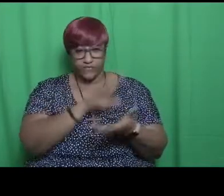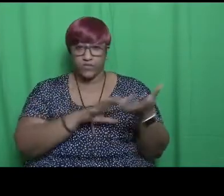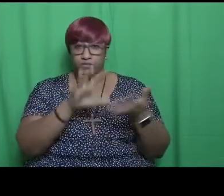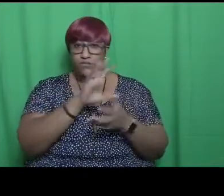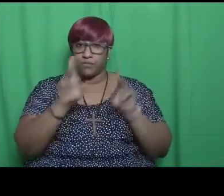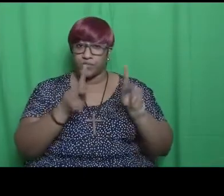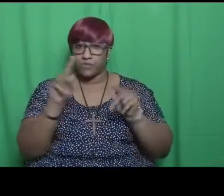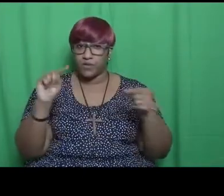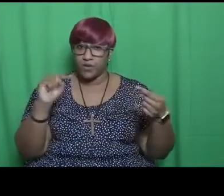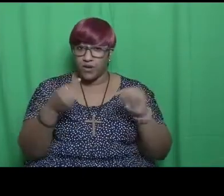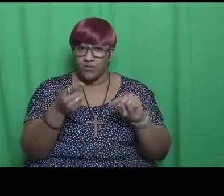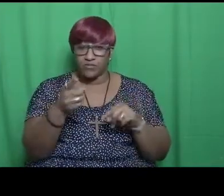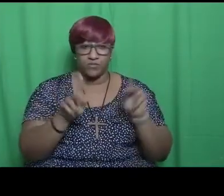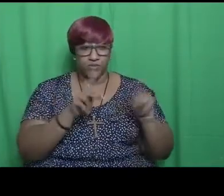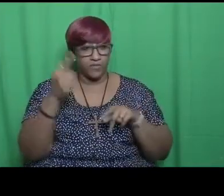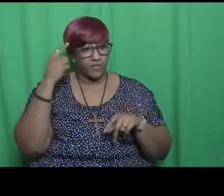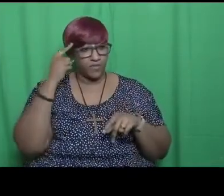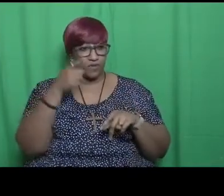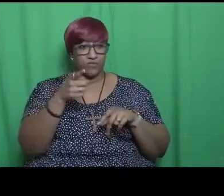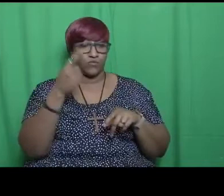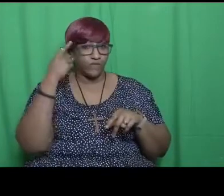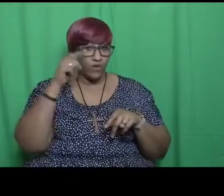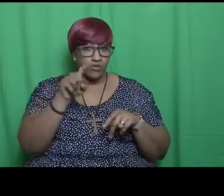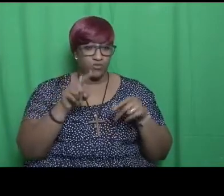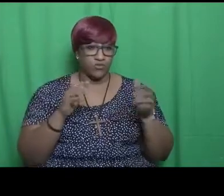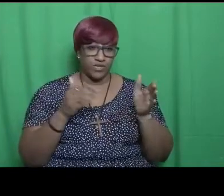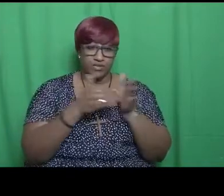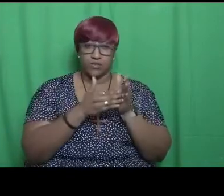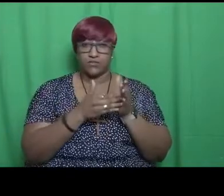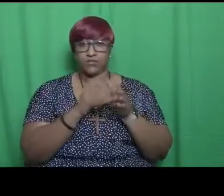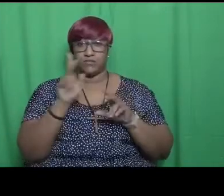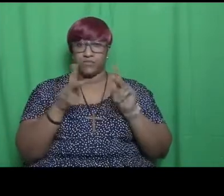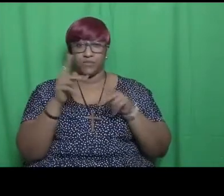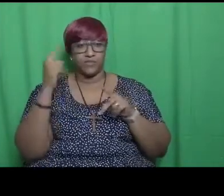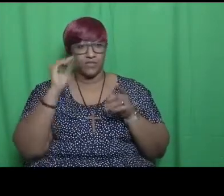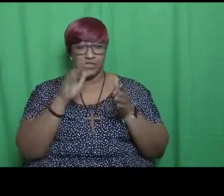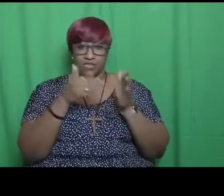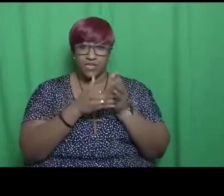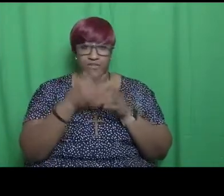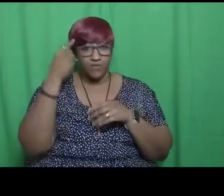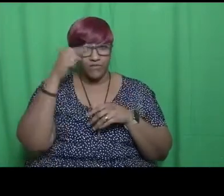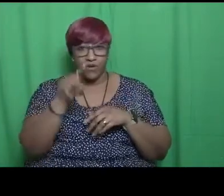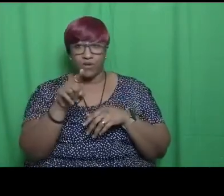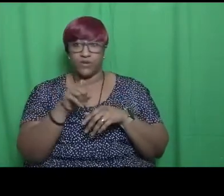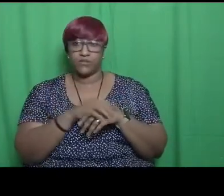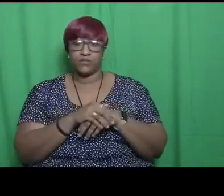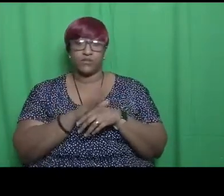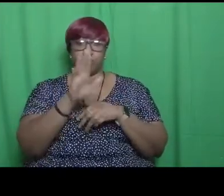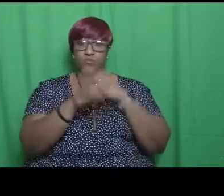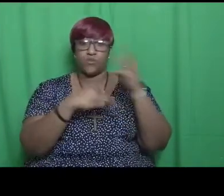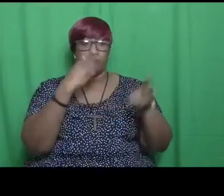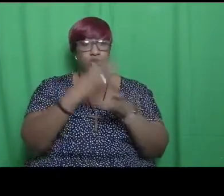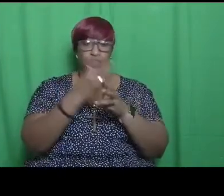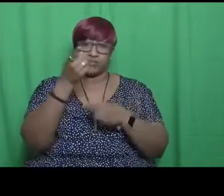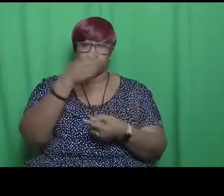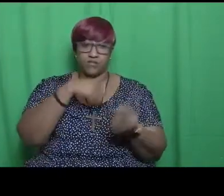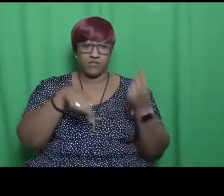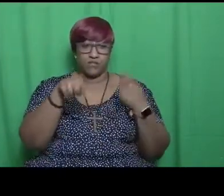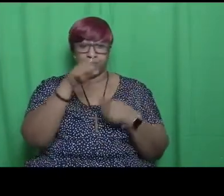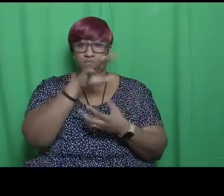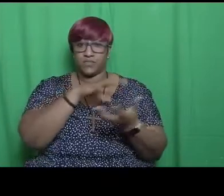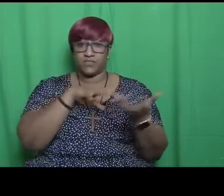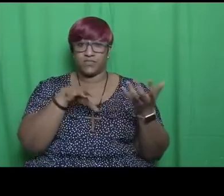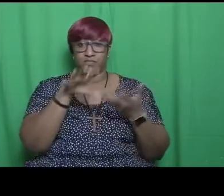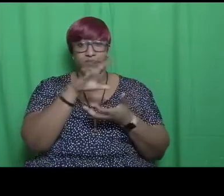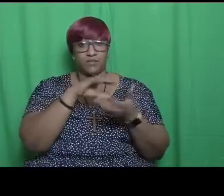have hurt you, the folk you thought were for you are against you, the folk you thought were against you are for you, your world is turned upside down,